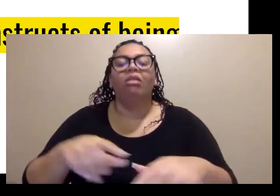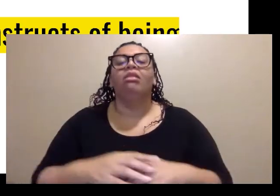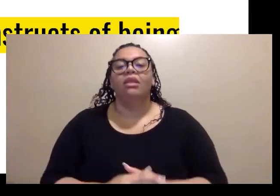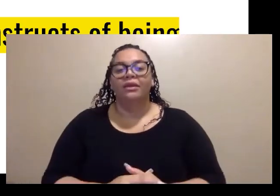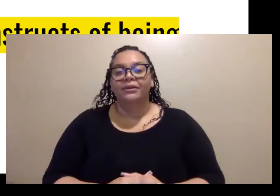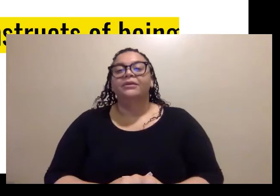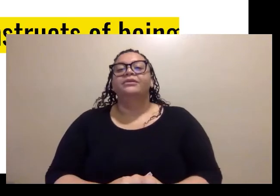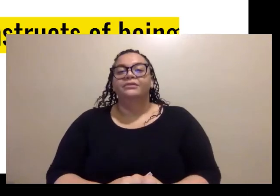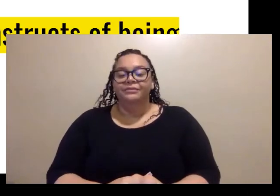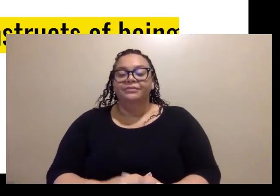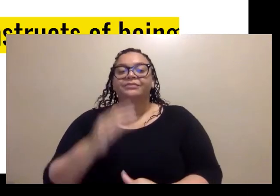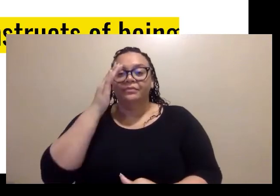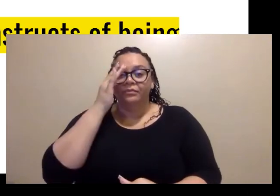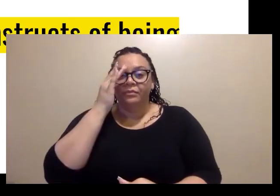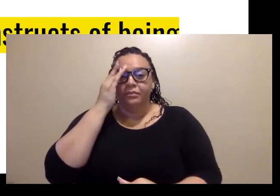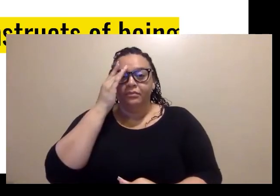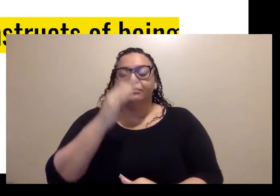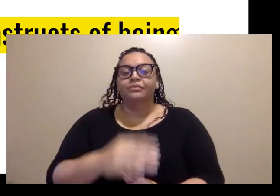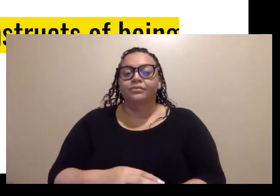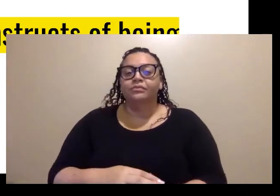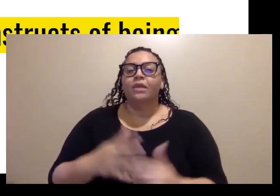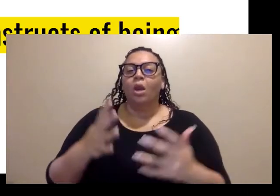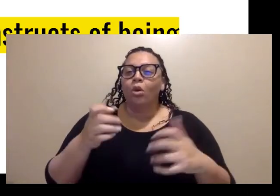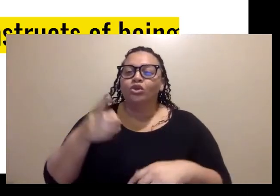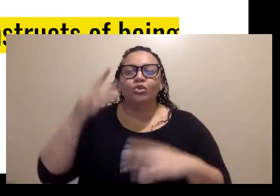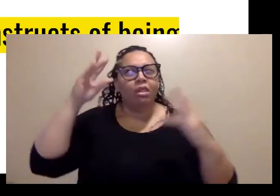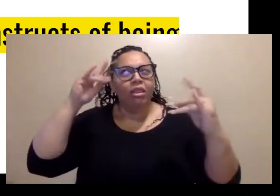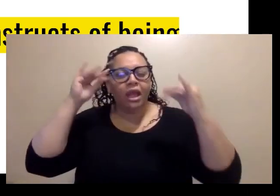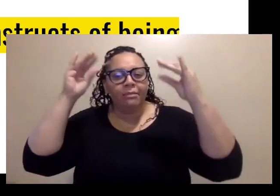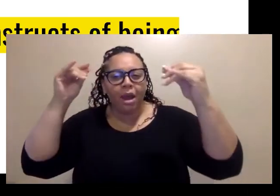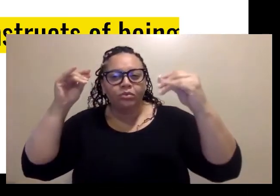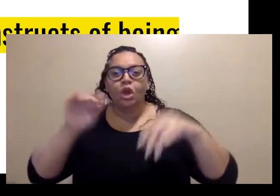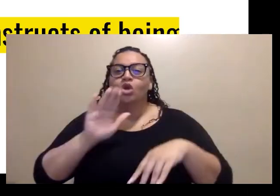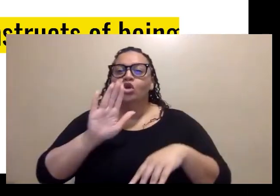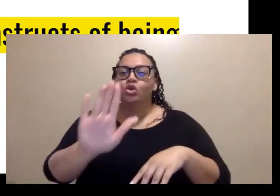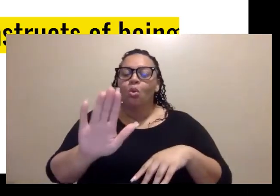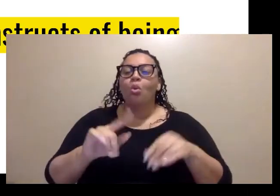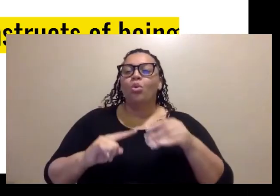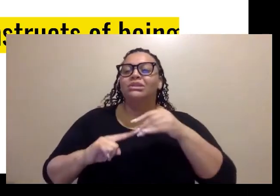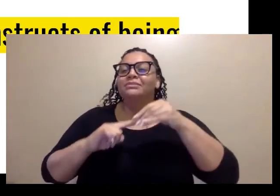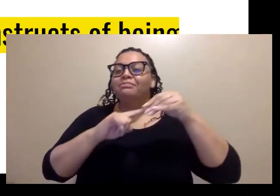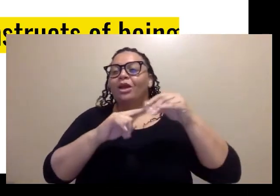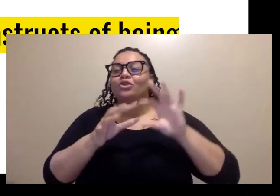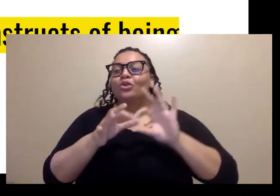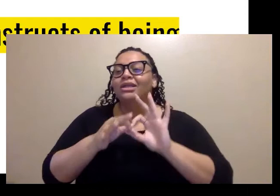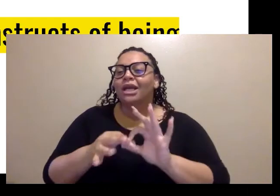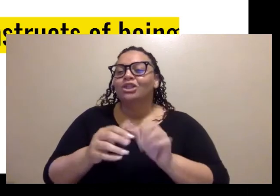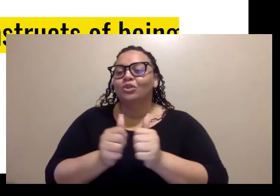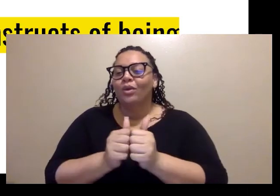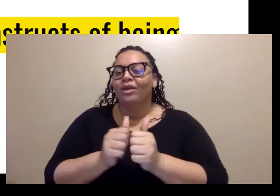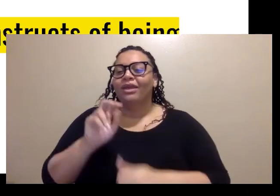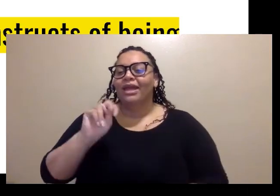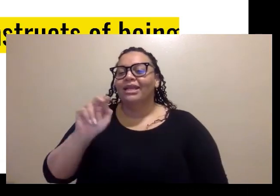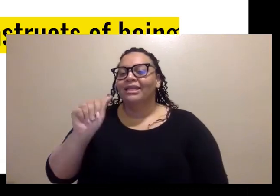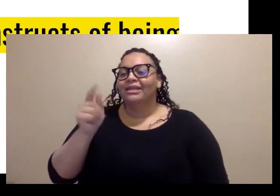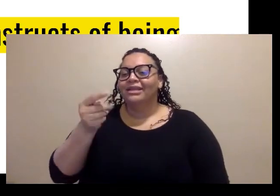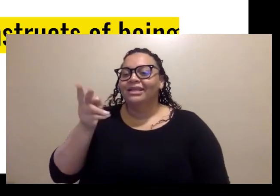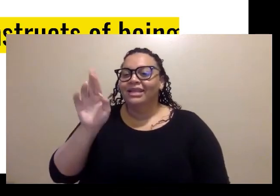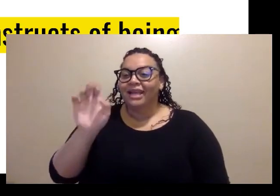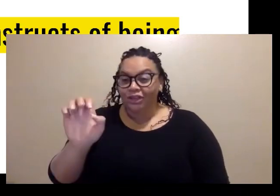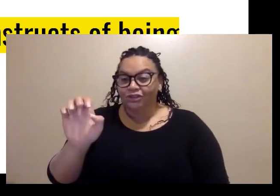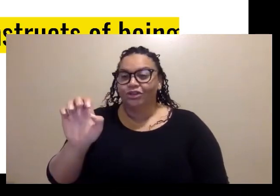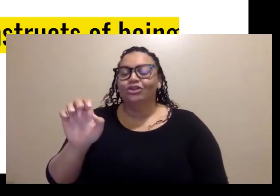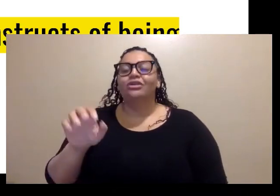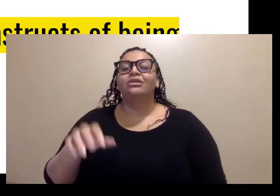encouraging participants to think about is, what is your unique connection to nature and the wildlife? What's your unique